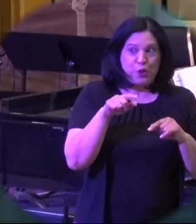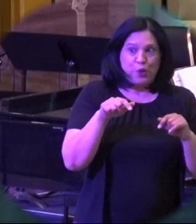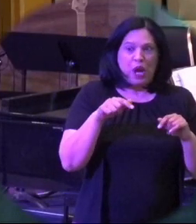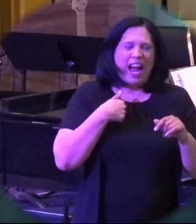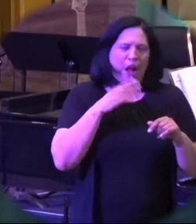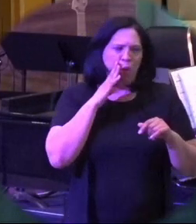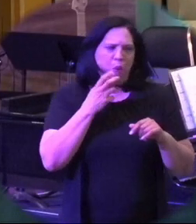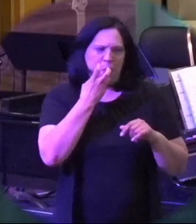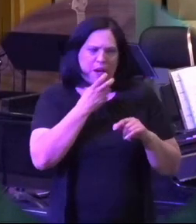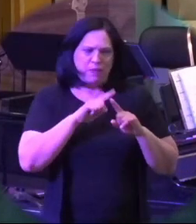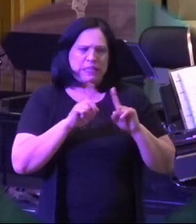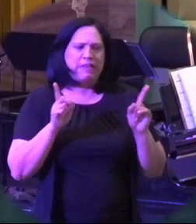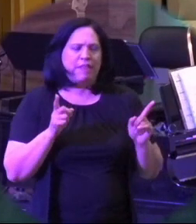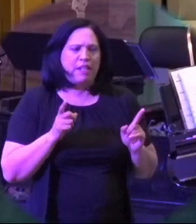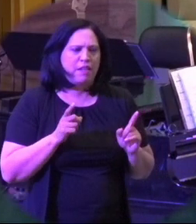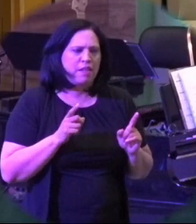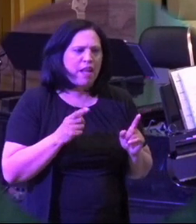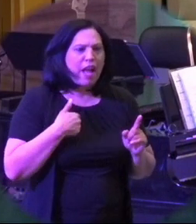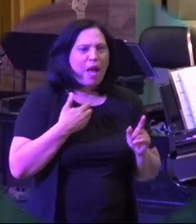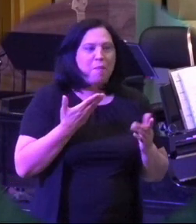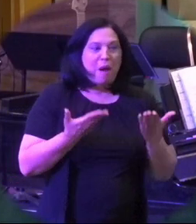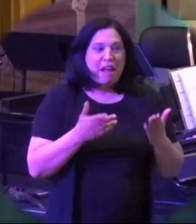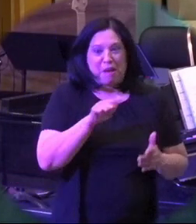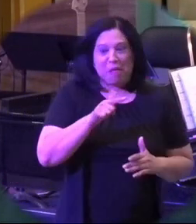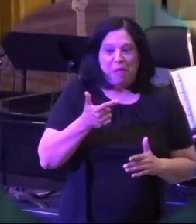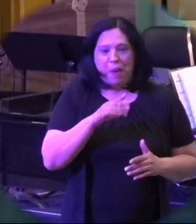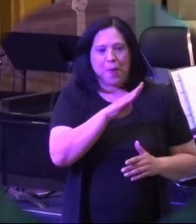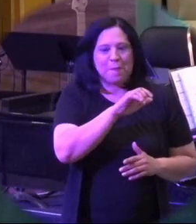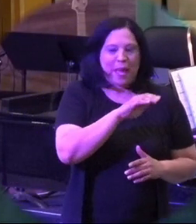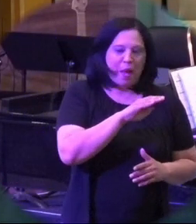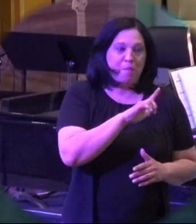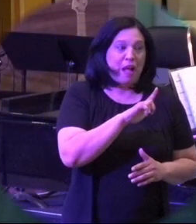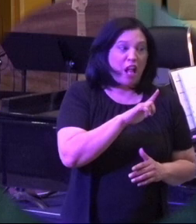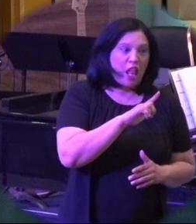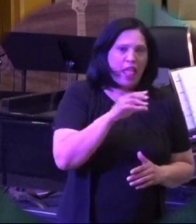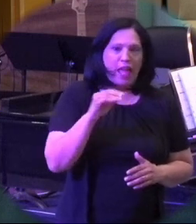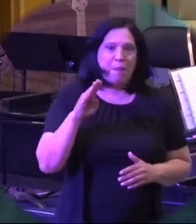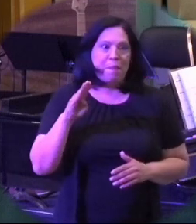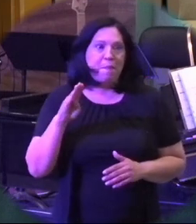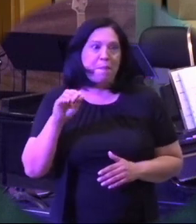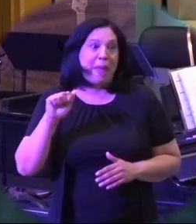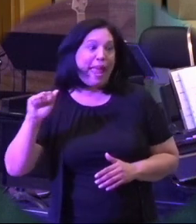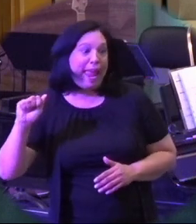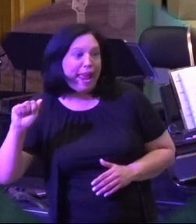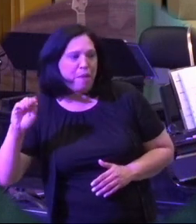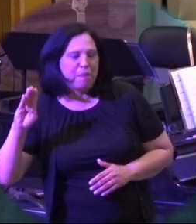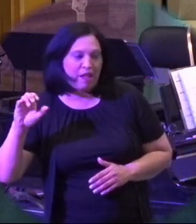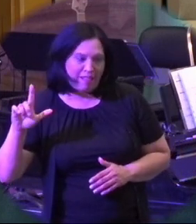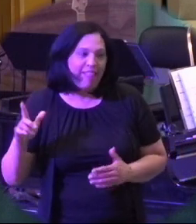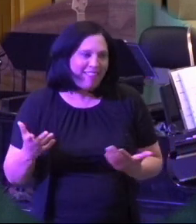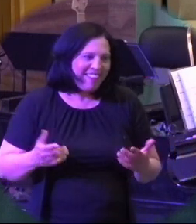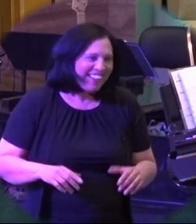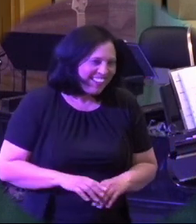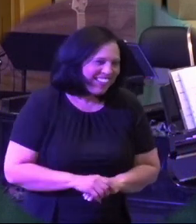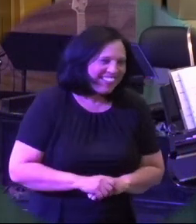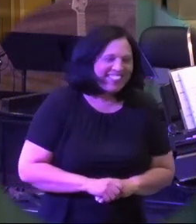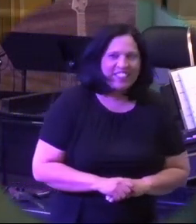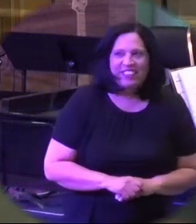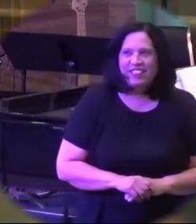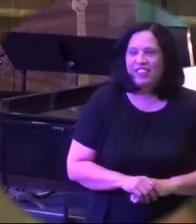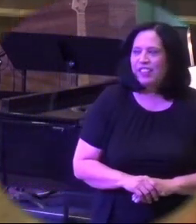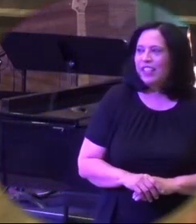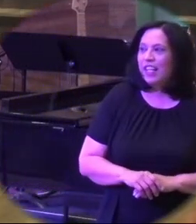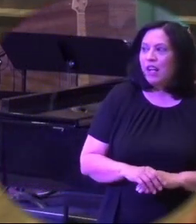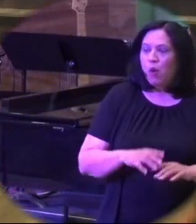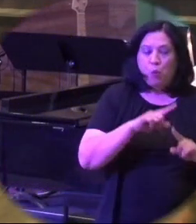might even switch off during the sermon between Babel and Babel. I wanted to remind you that on the way out, you're going to receive a quiz on